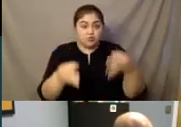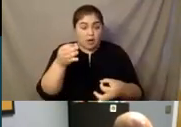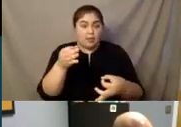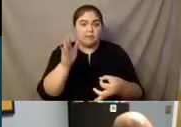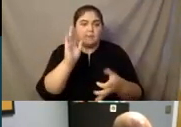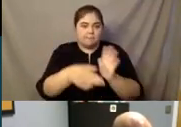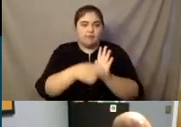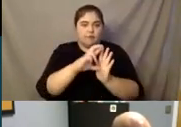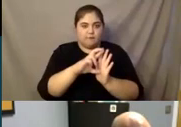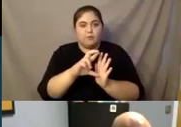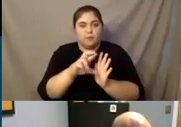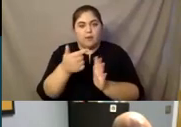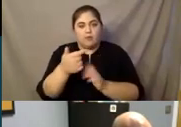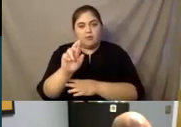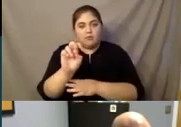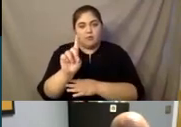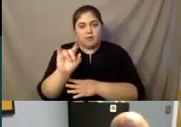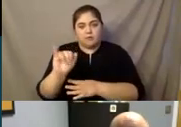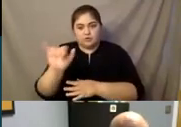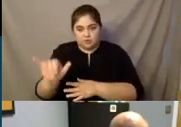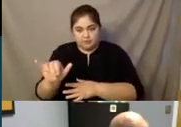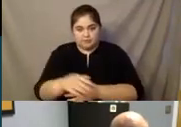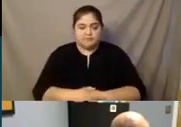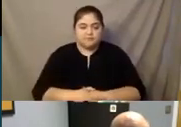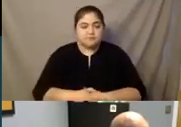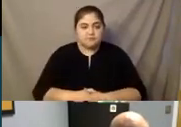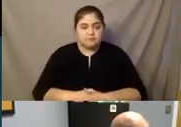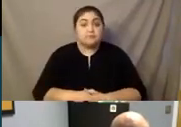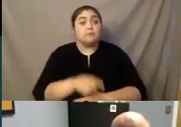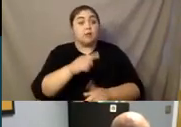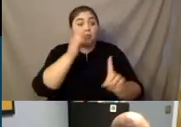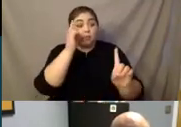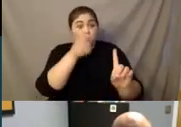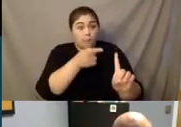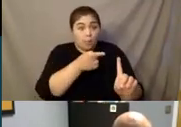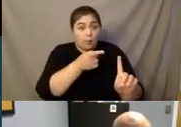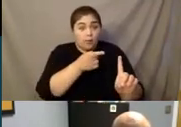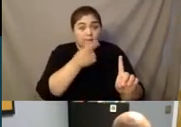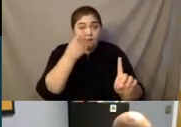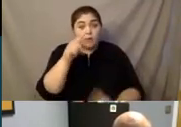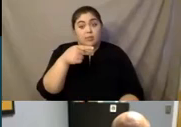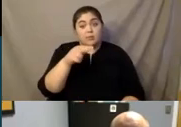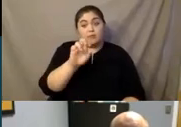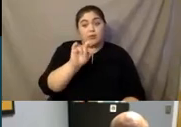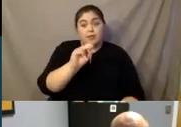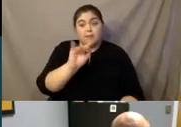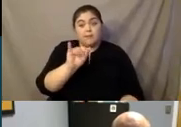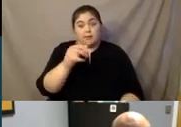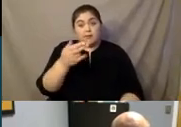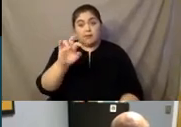jury. The sole purpose of the preliminary hearing is to determine basically whether or not that person's staying in